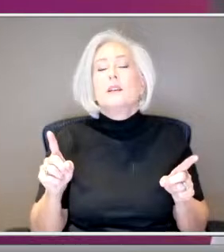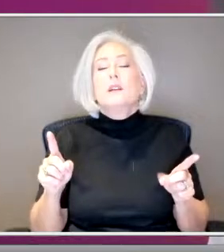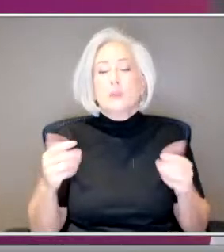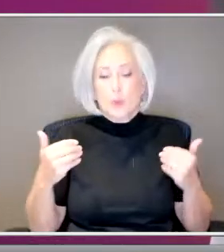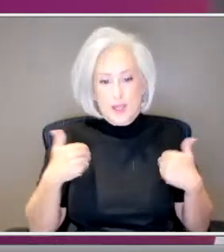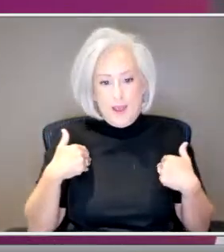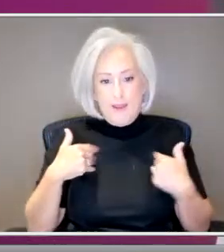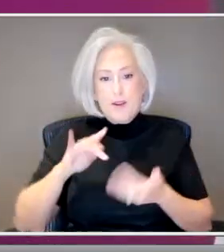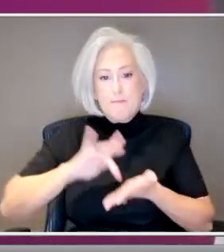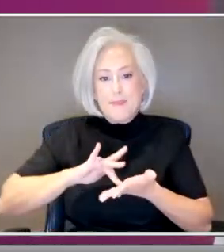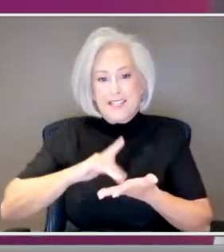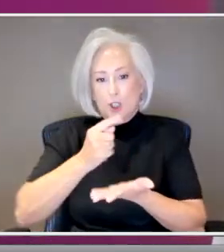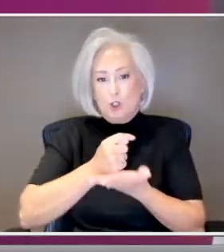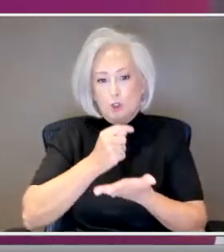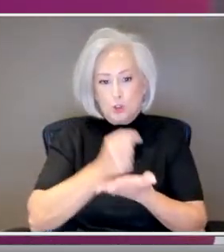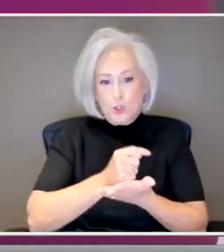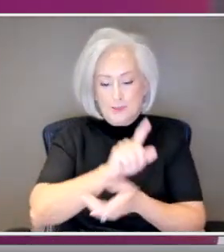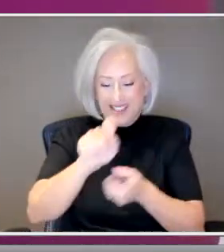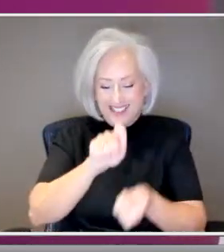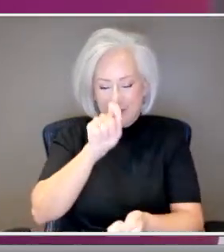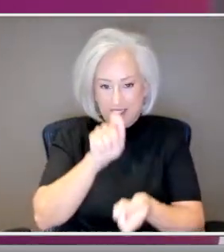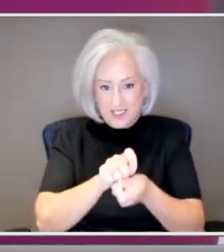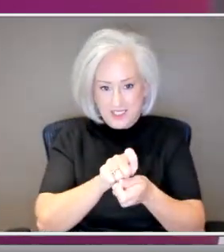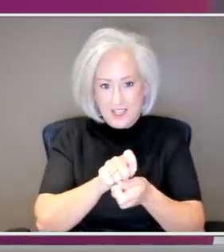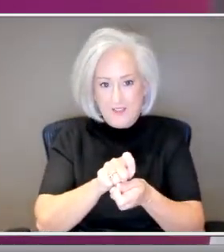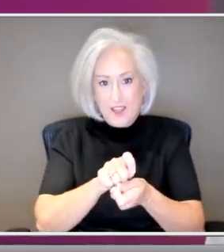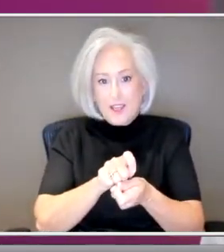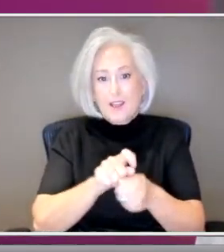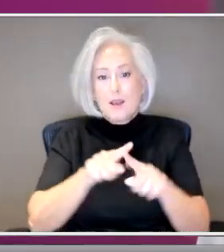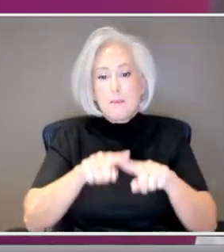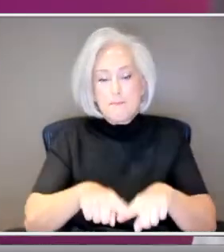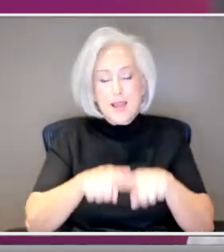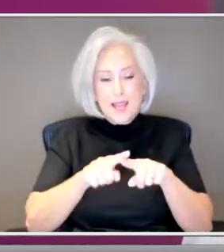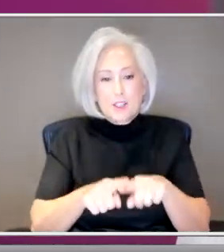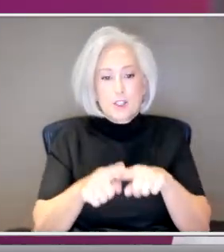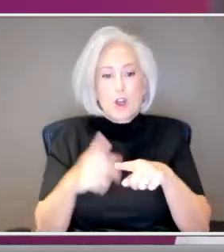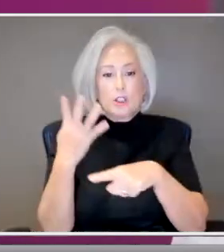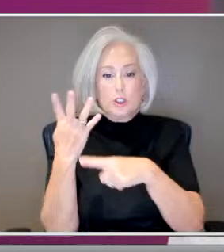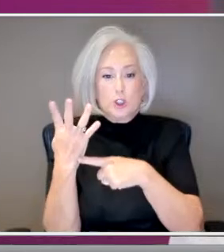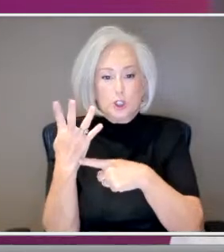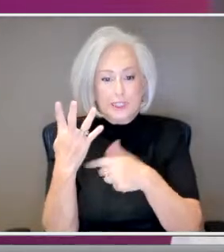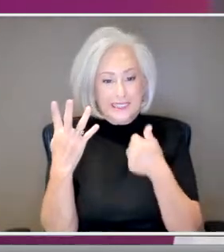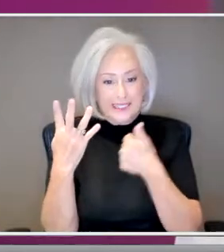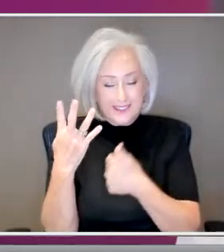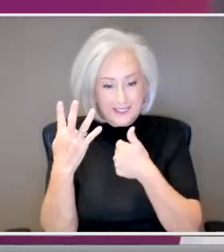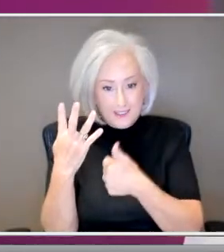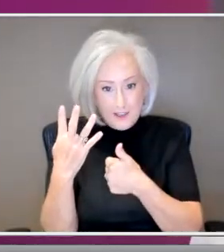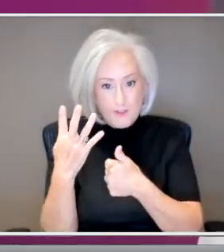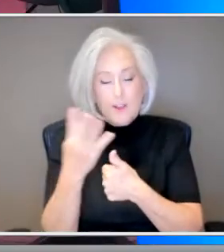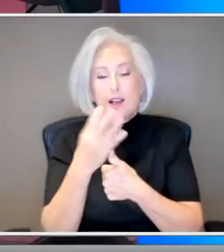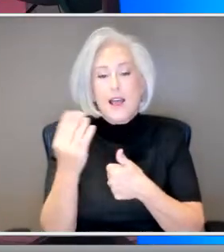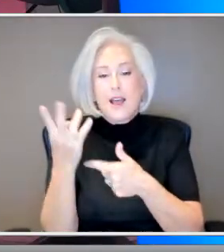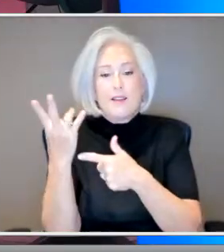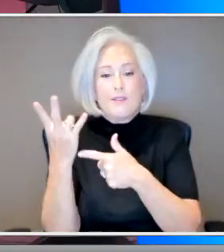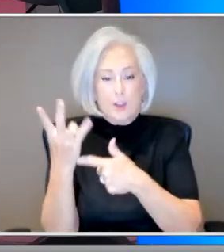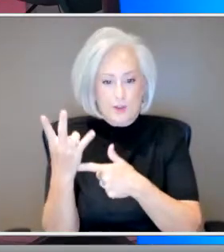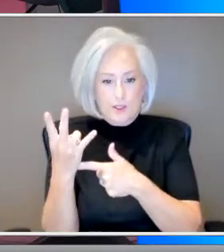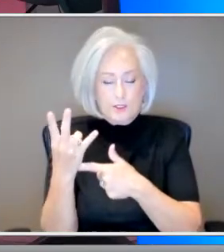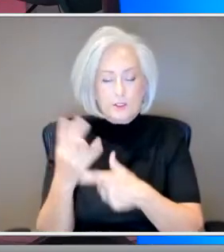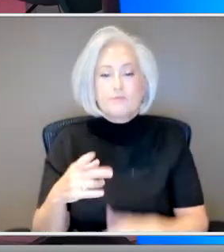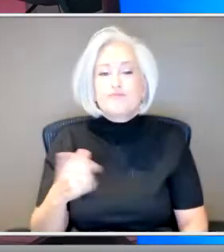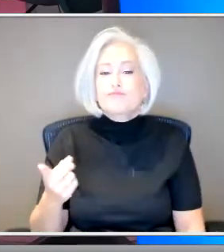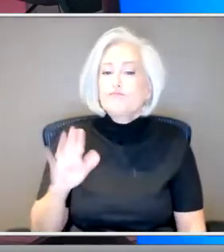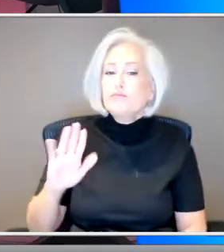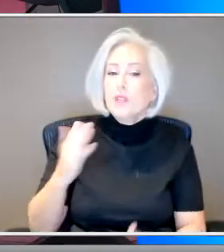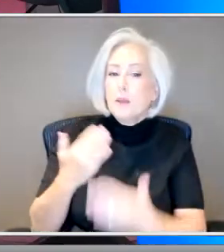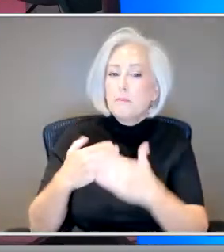treatment, very specific ones indicated based on the gene and the variation. But what about for congenital heart? You